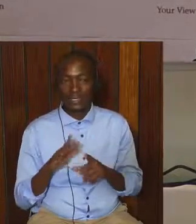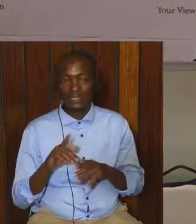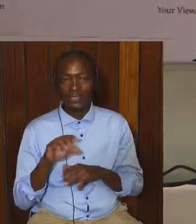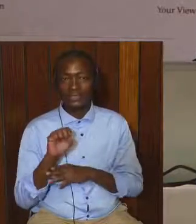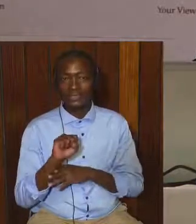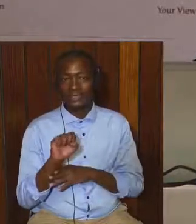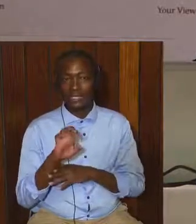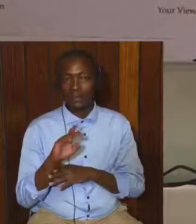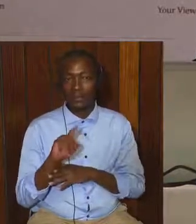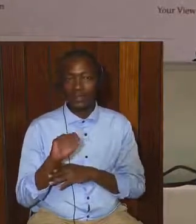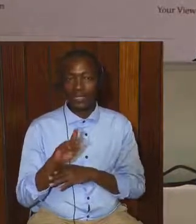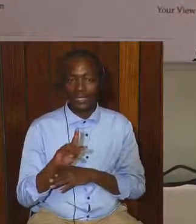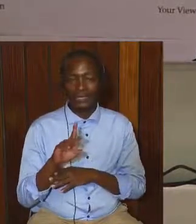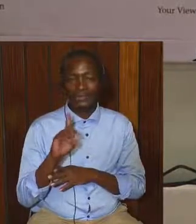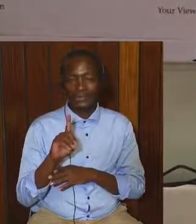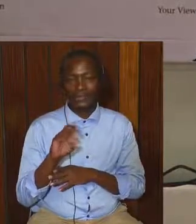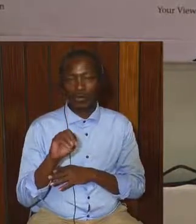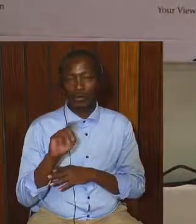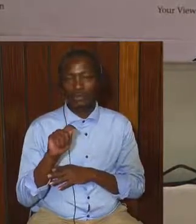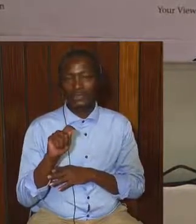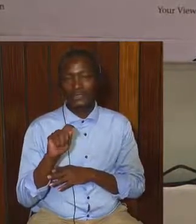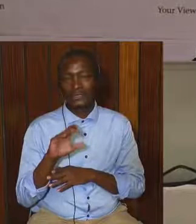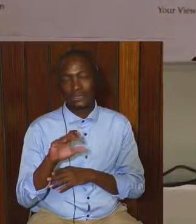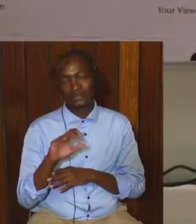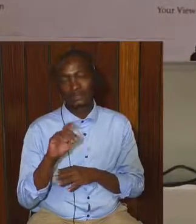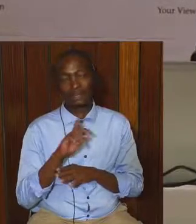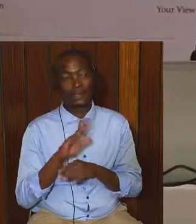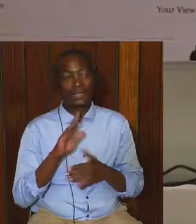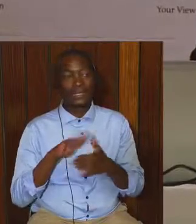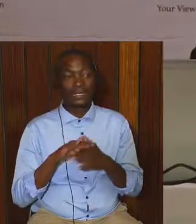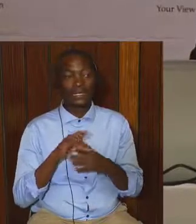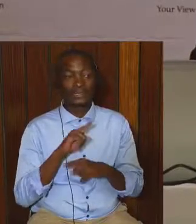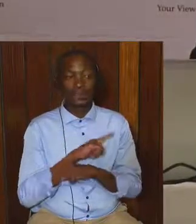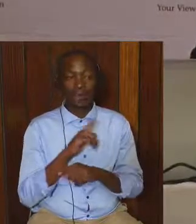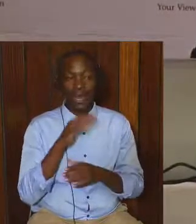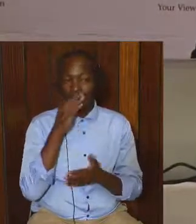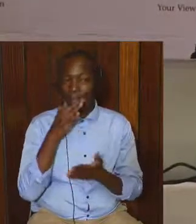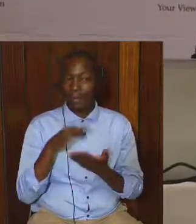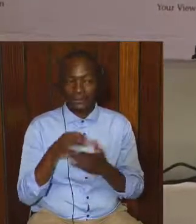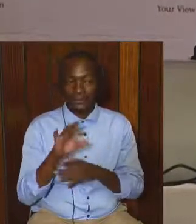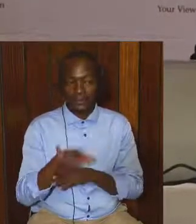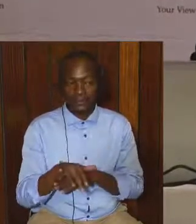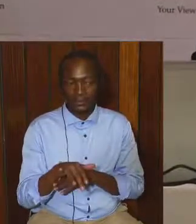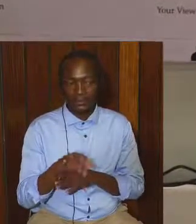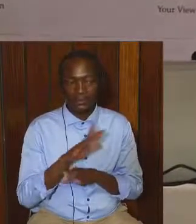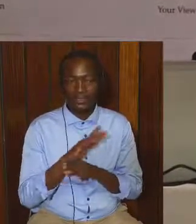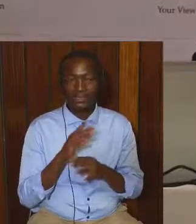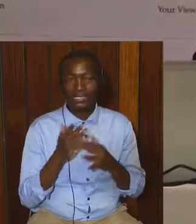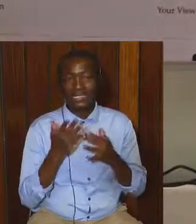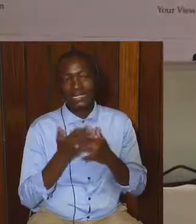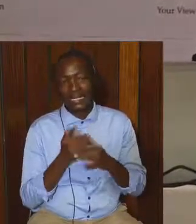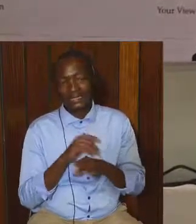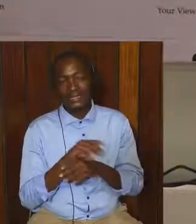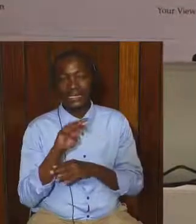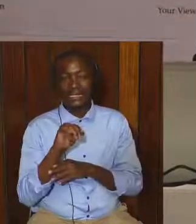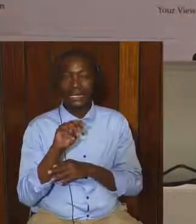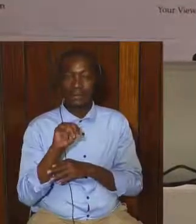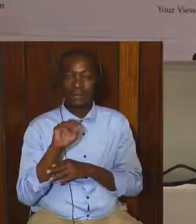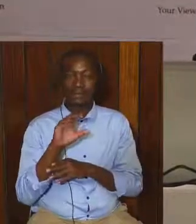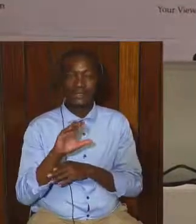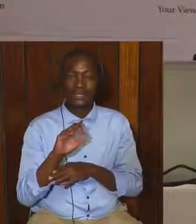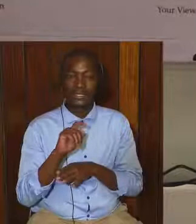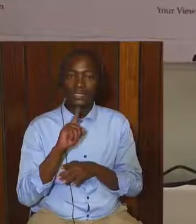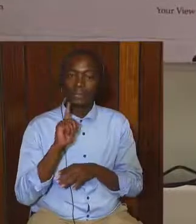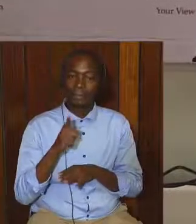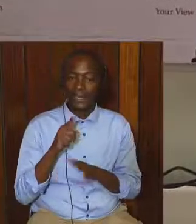Sebokeng DLTC and TOLAB. And the reason why I'm proposing that, in case the MMC might need